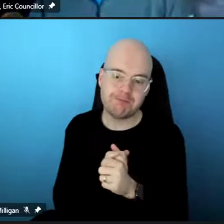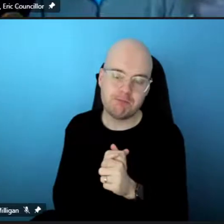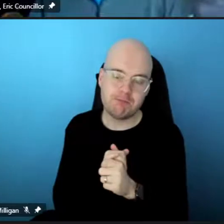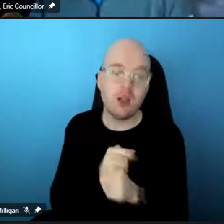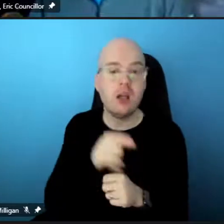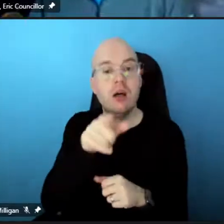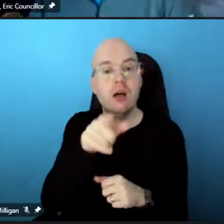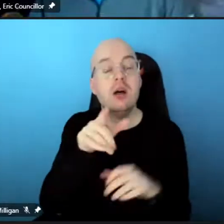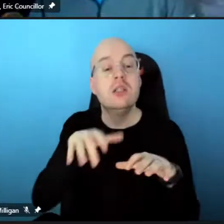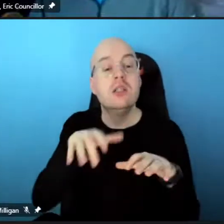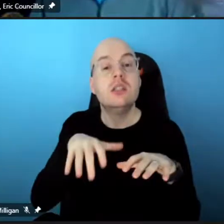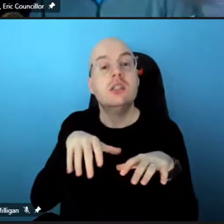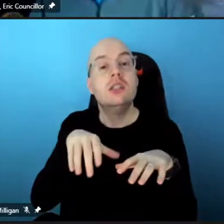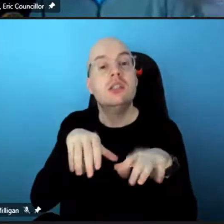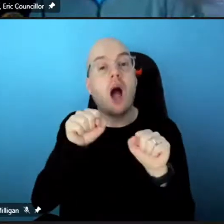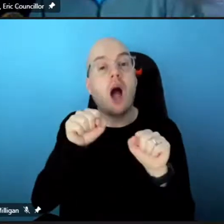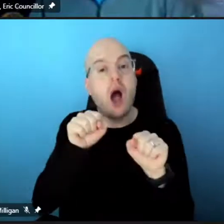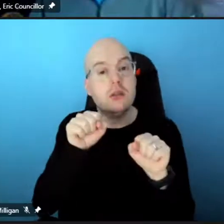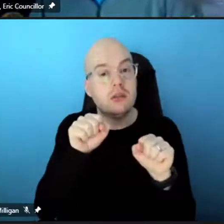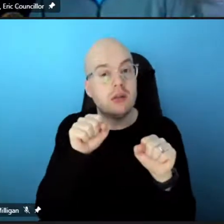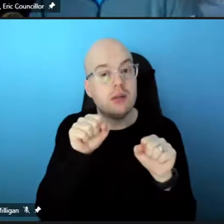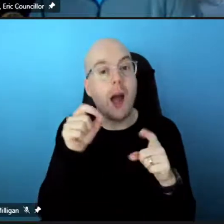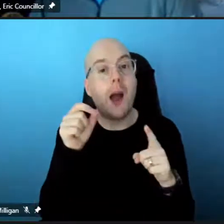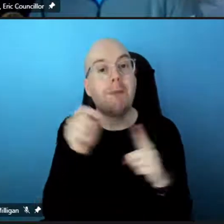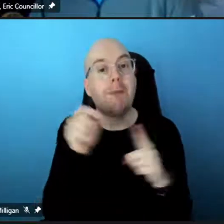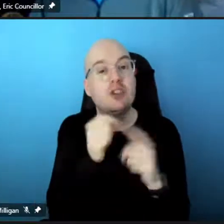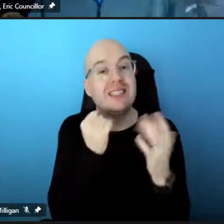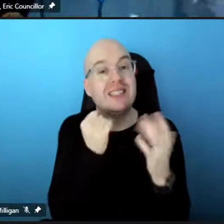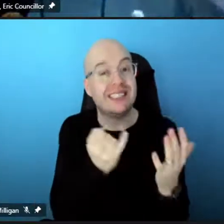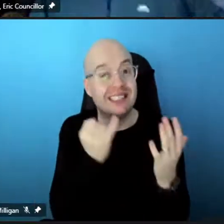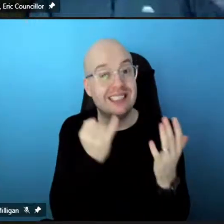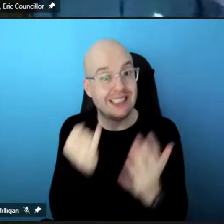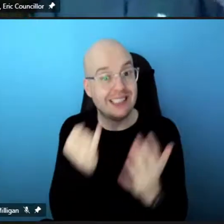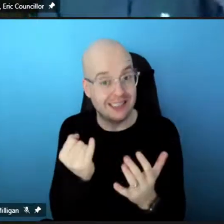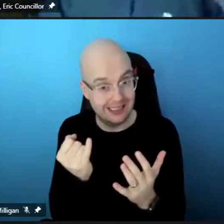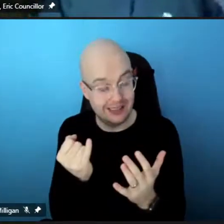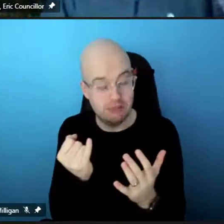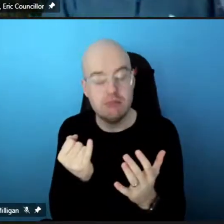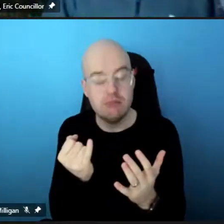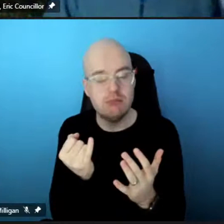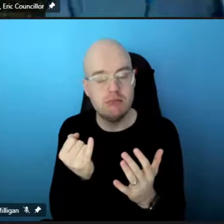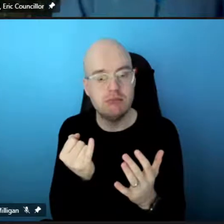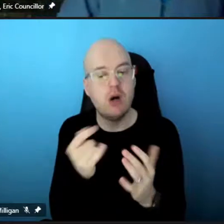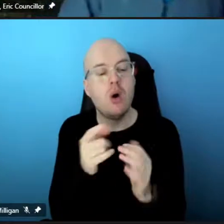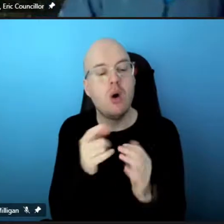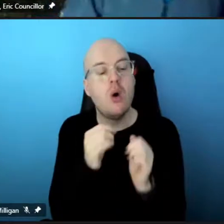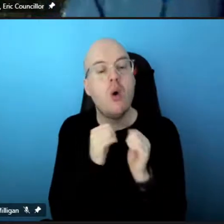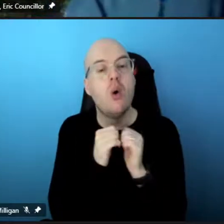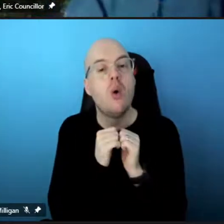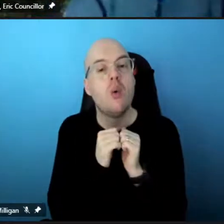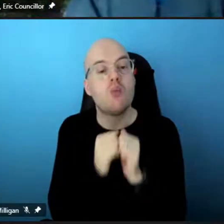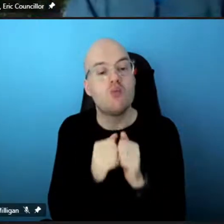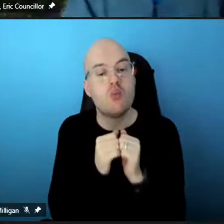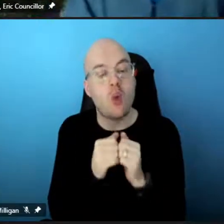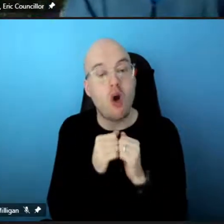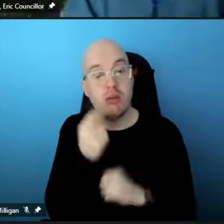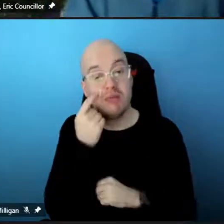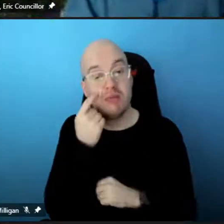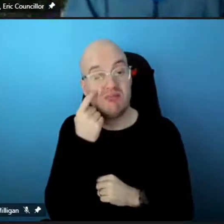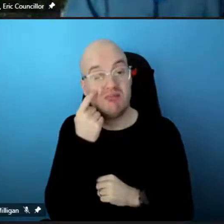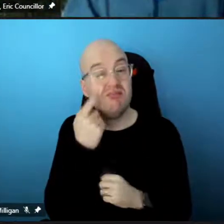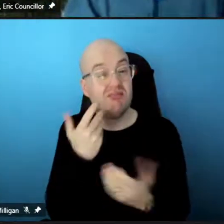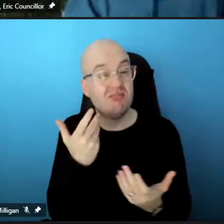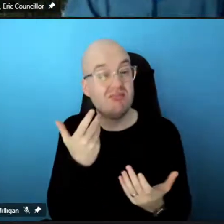page 66. I think 3.5 is just worth noting in context around progress. We are